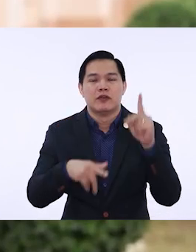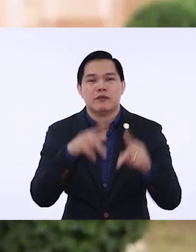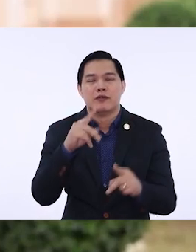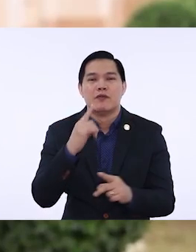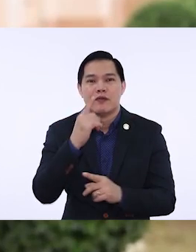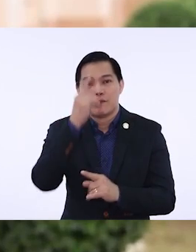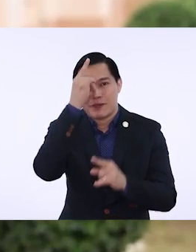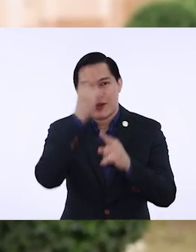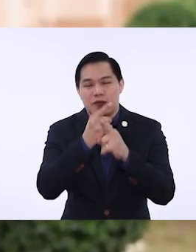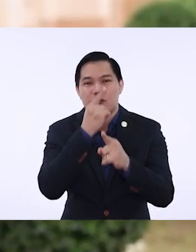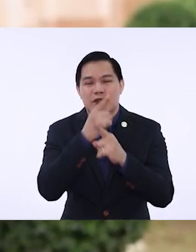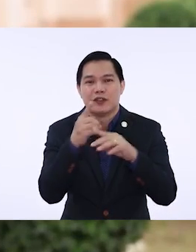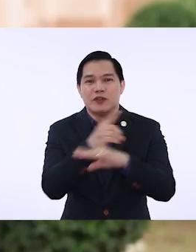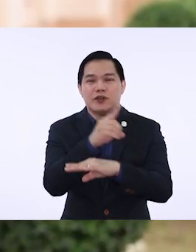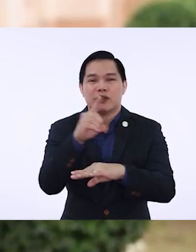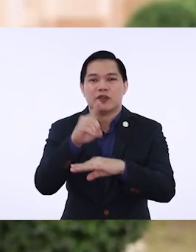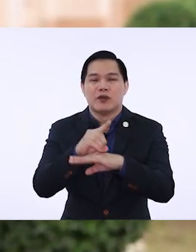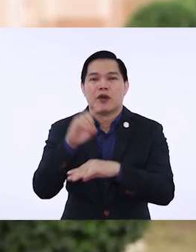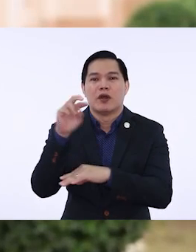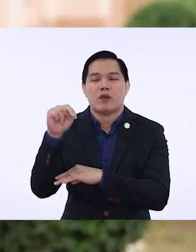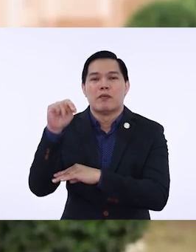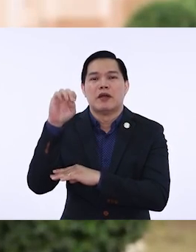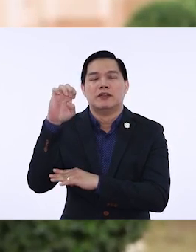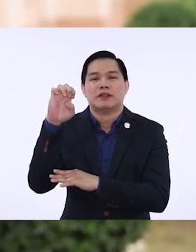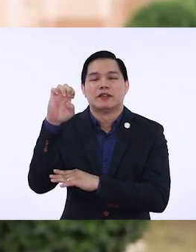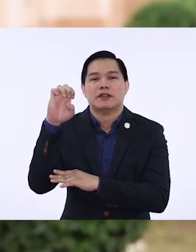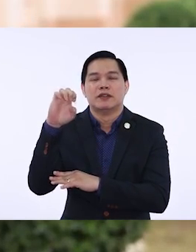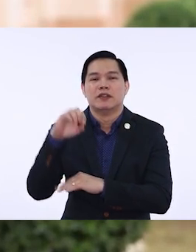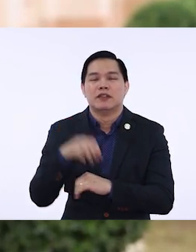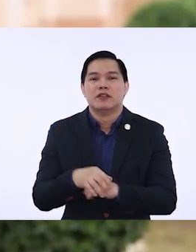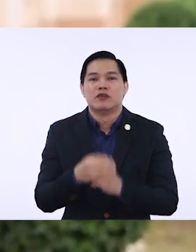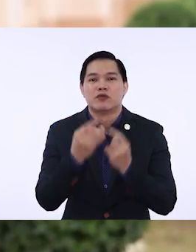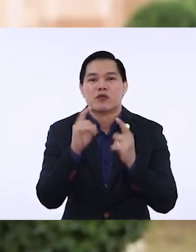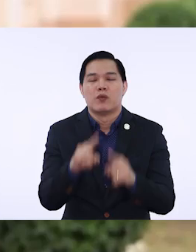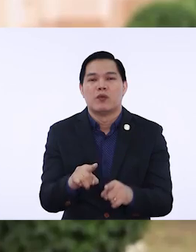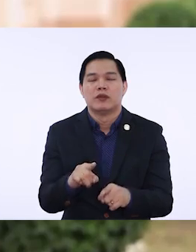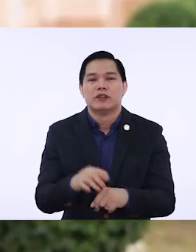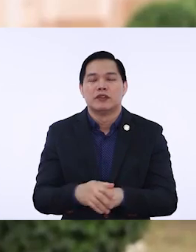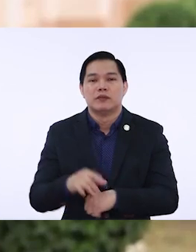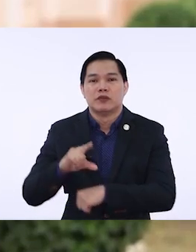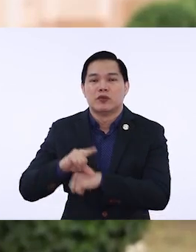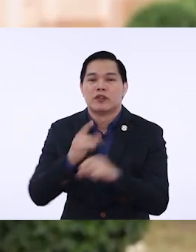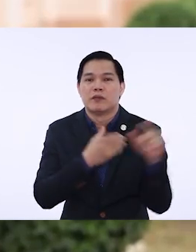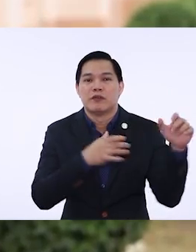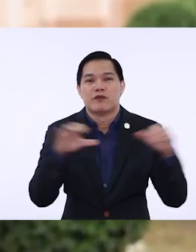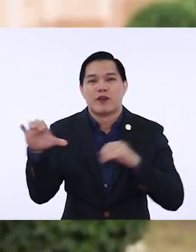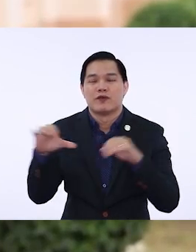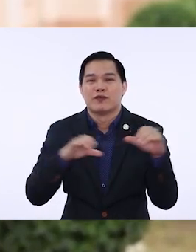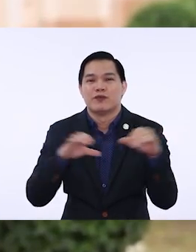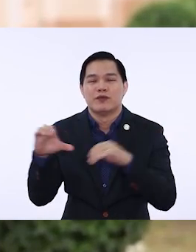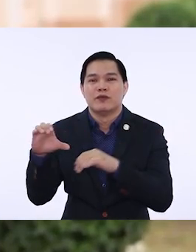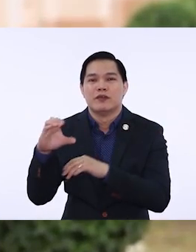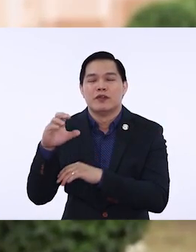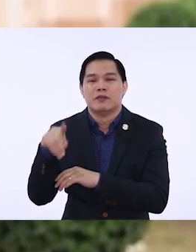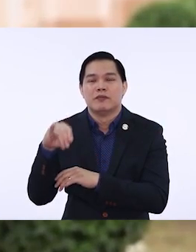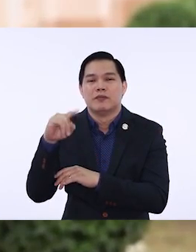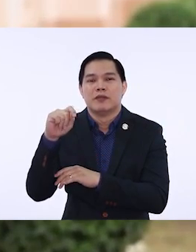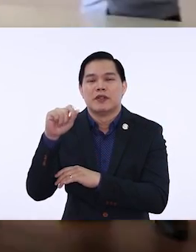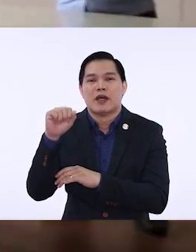brethren from the district of Cabanatuan City, Nueva Ecija, conducted a welcome activity at the local congregation of